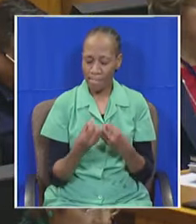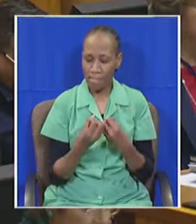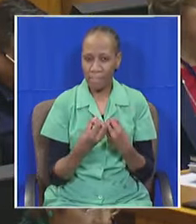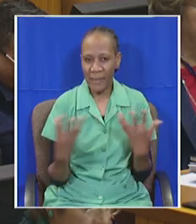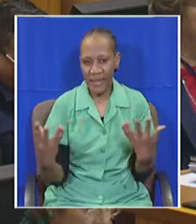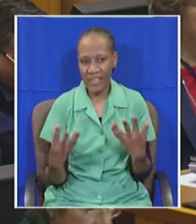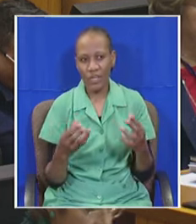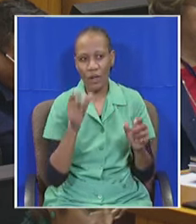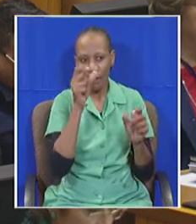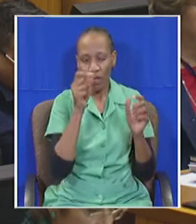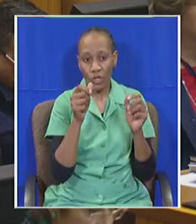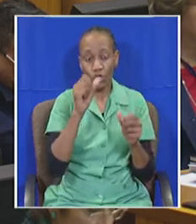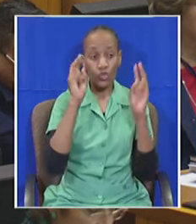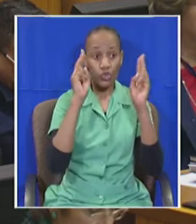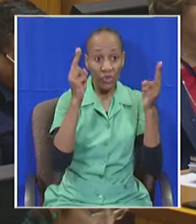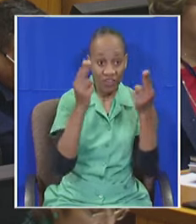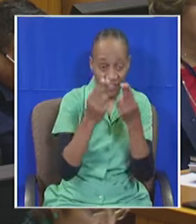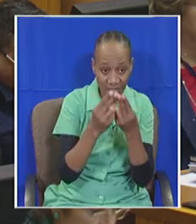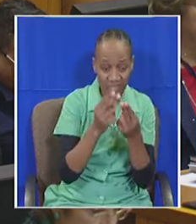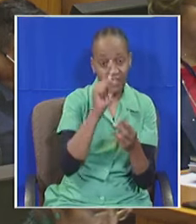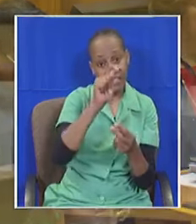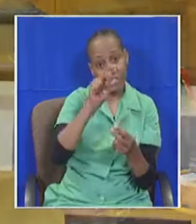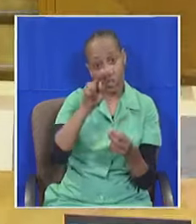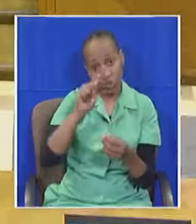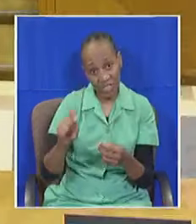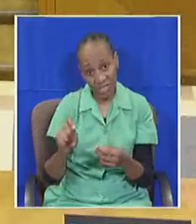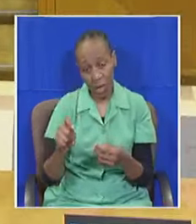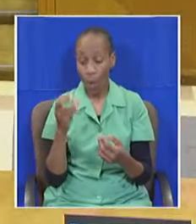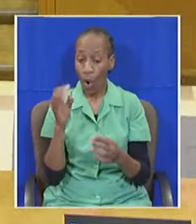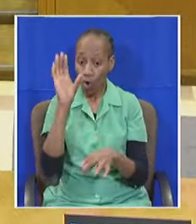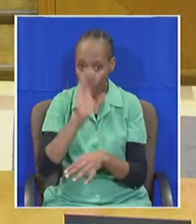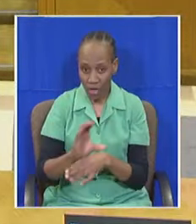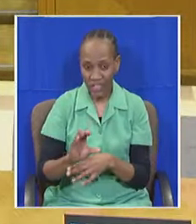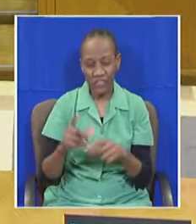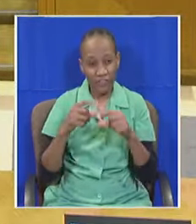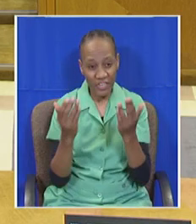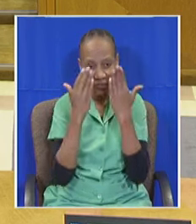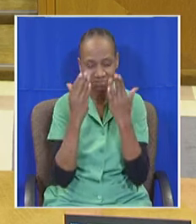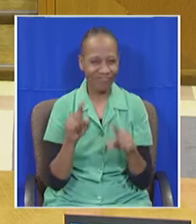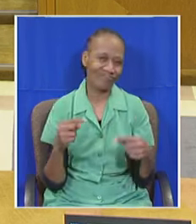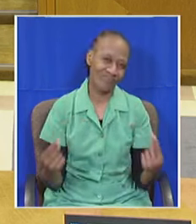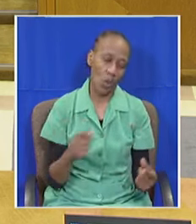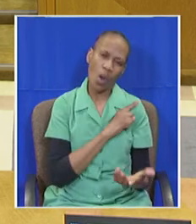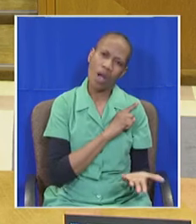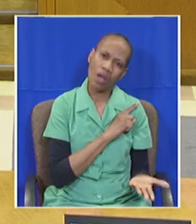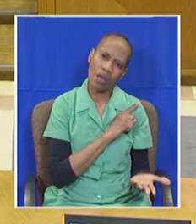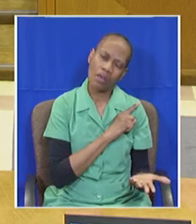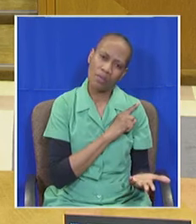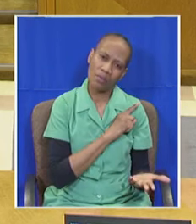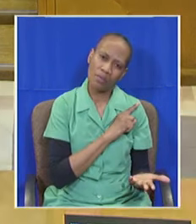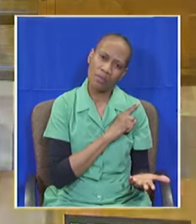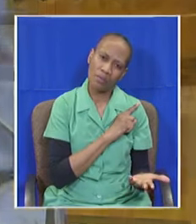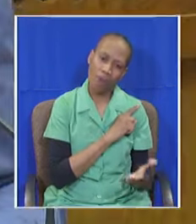both University of Technology and TVET College students who cannot complete their studies and graduate because they do not possess